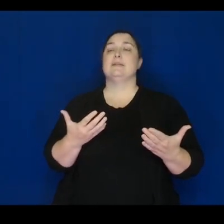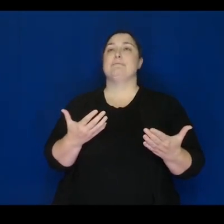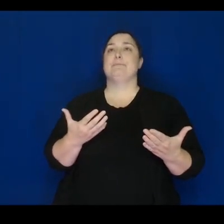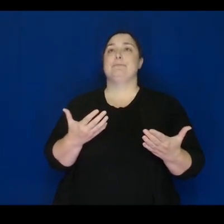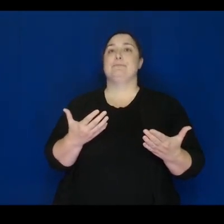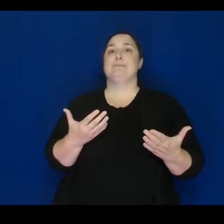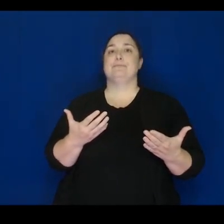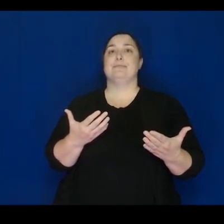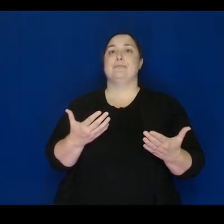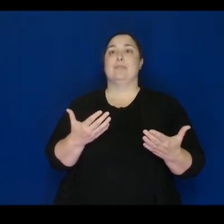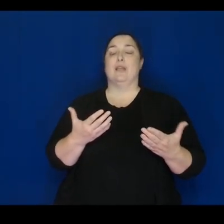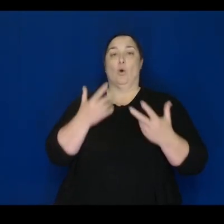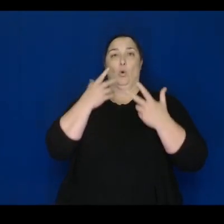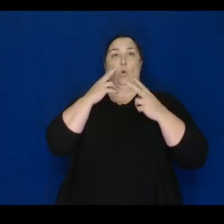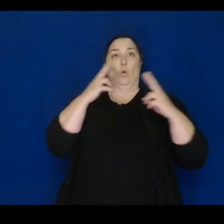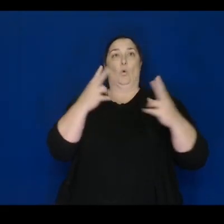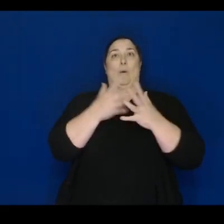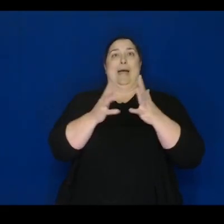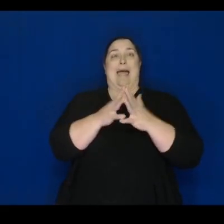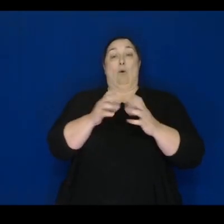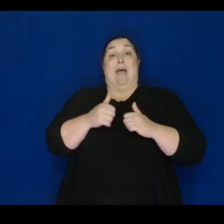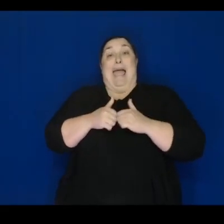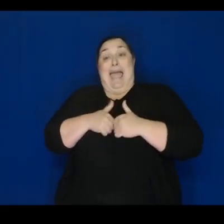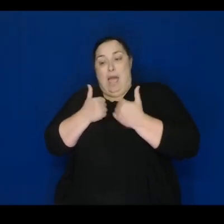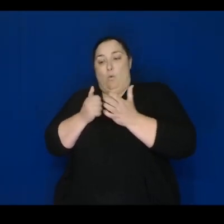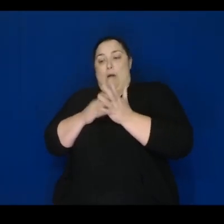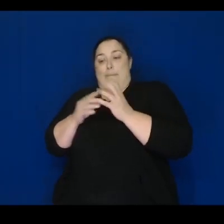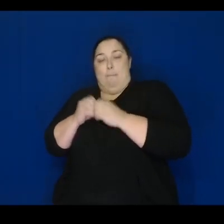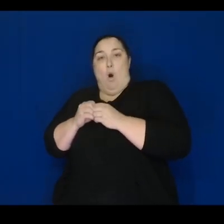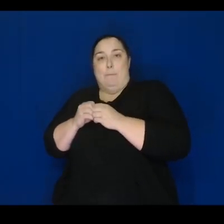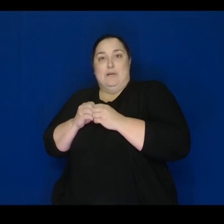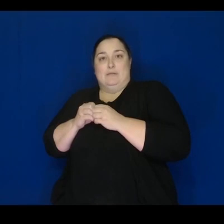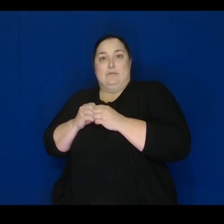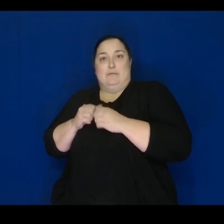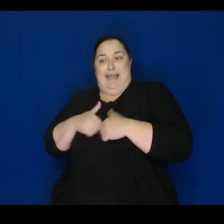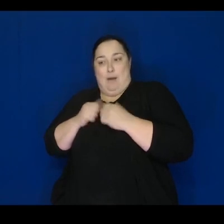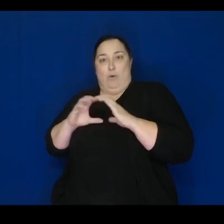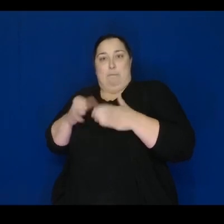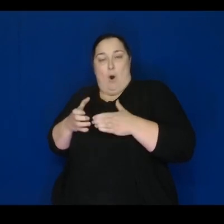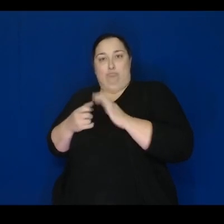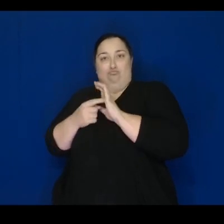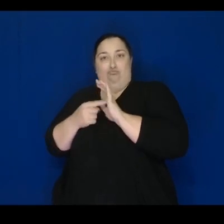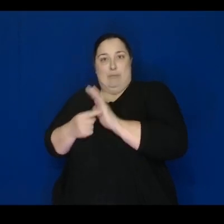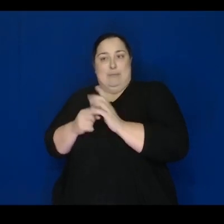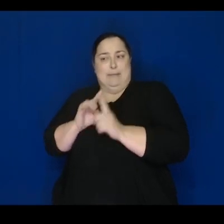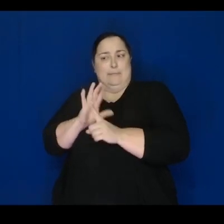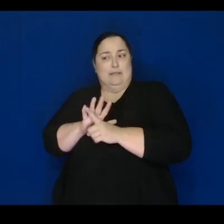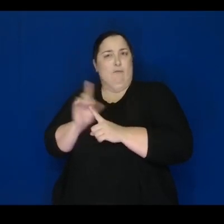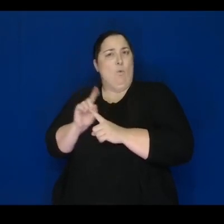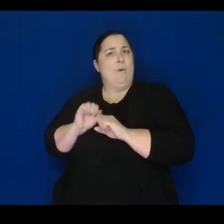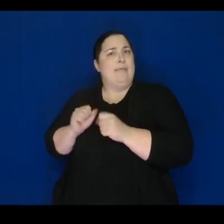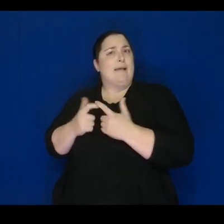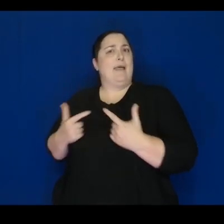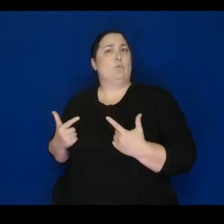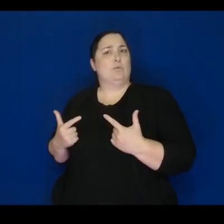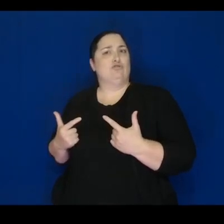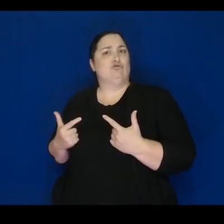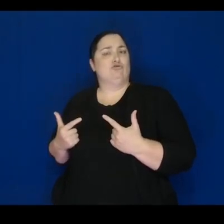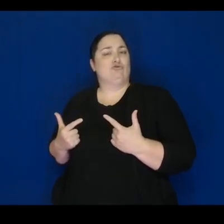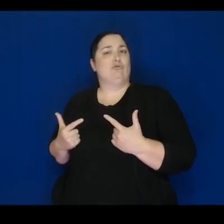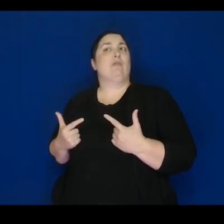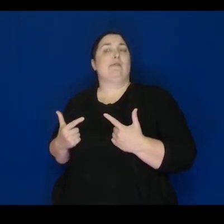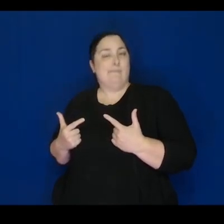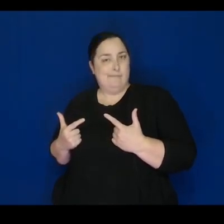mob represent ourselves, what language do they use. And I think that's, really, really important in all aspects of what we